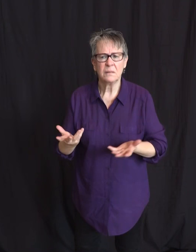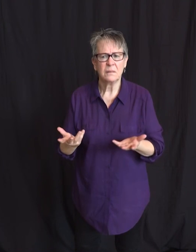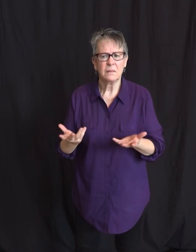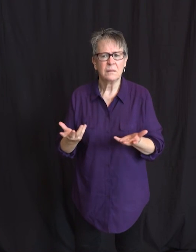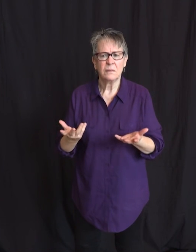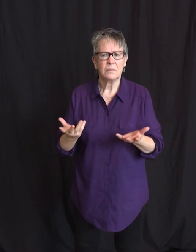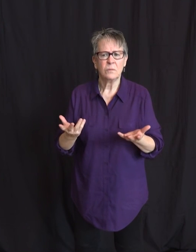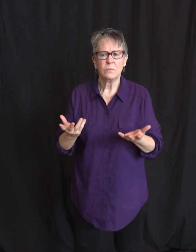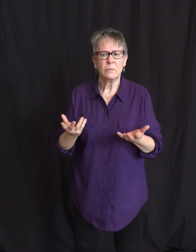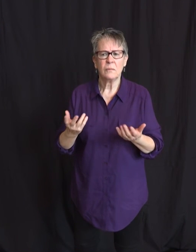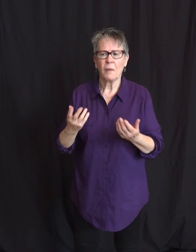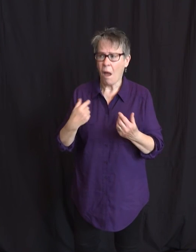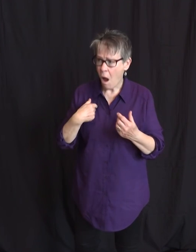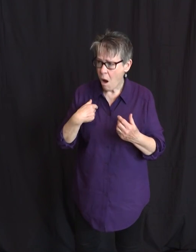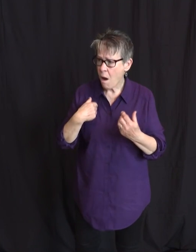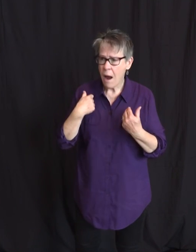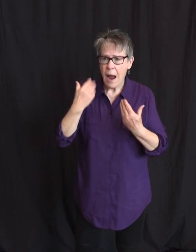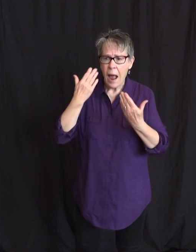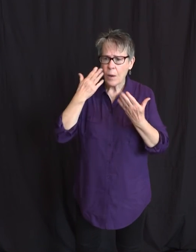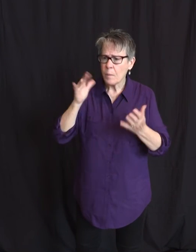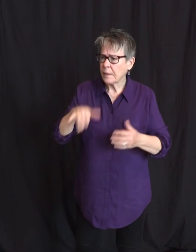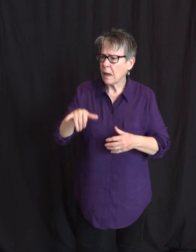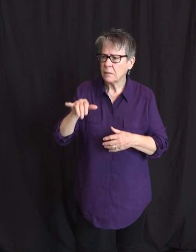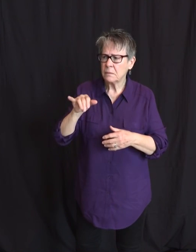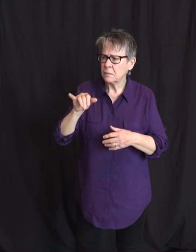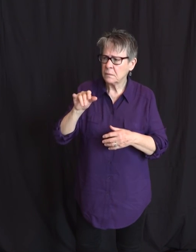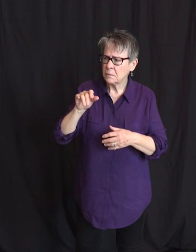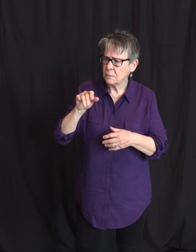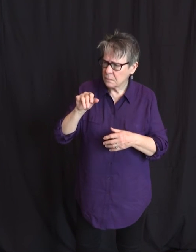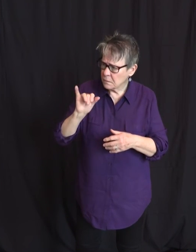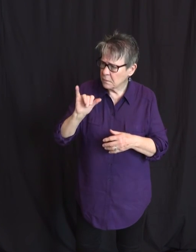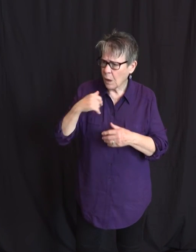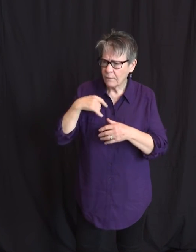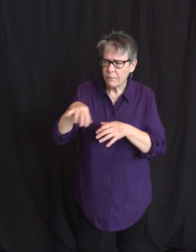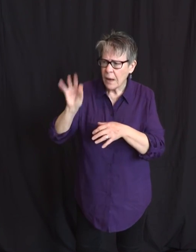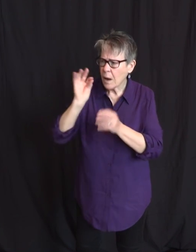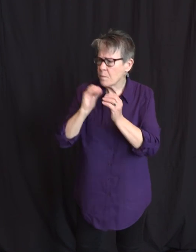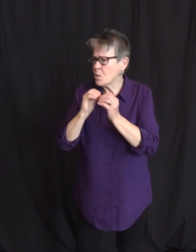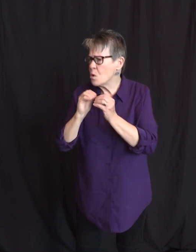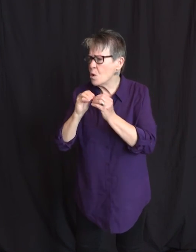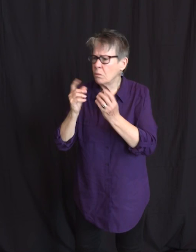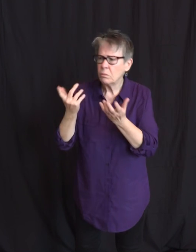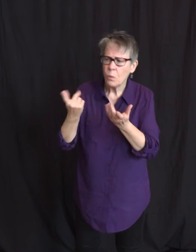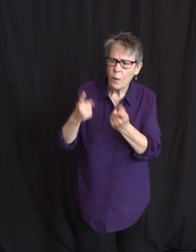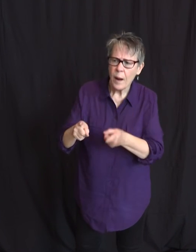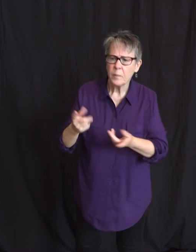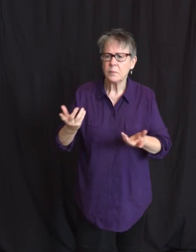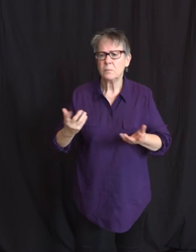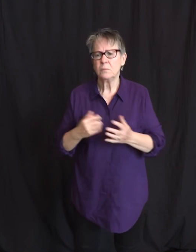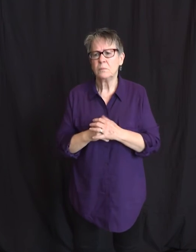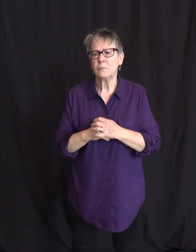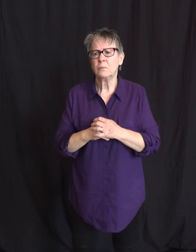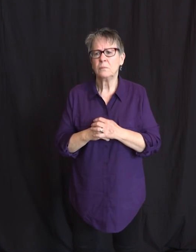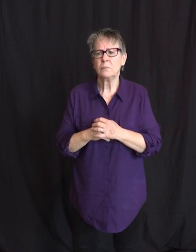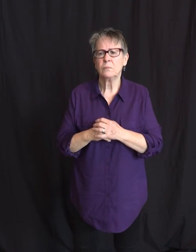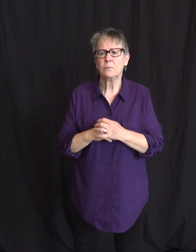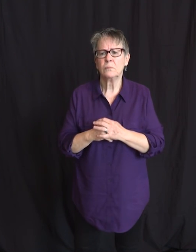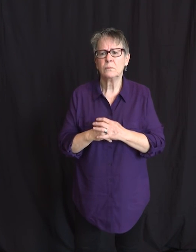can bear with us on that. On the first, listen, there are a lot of great role models out